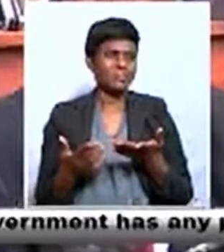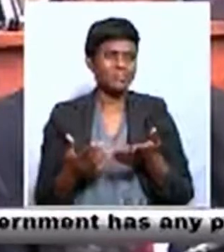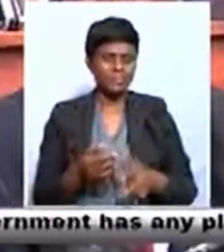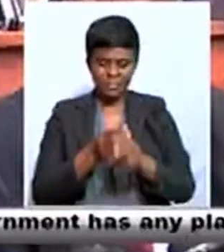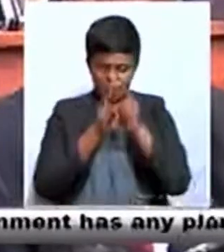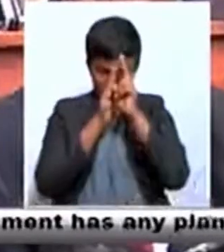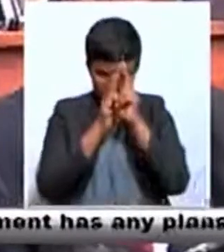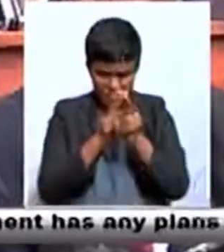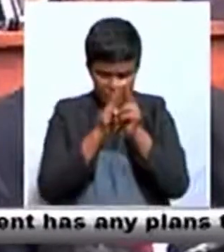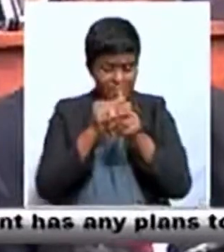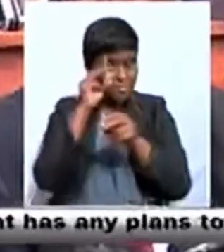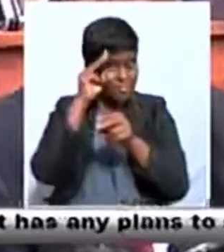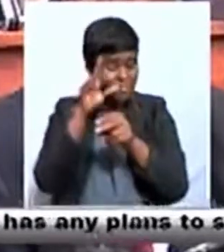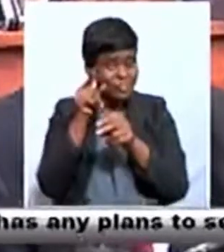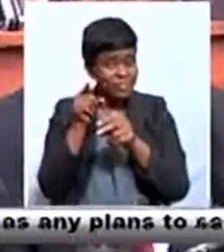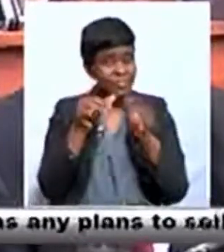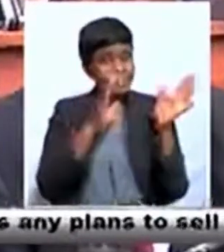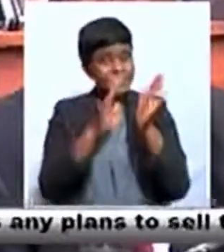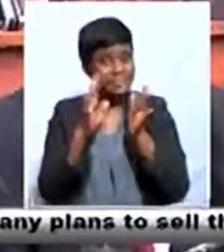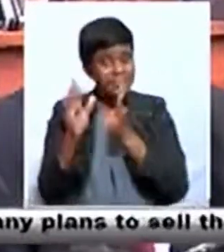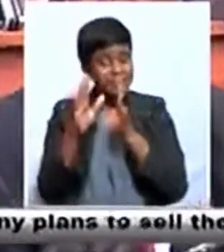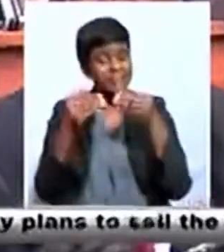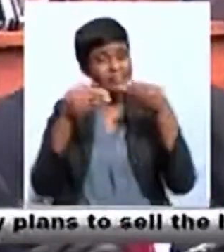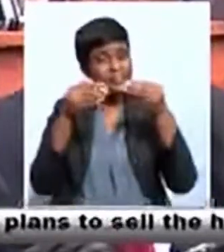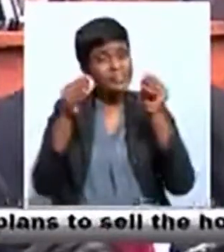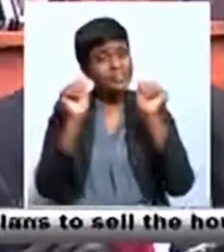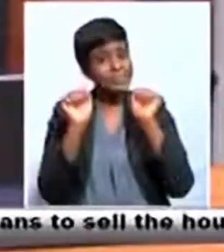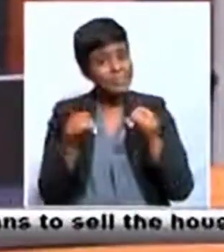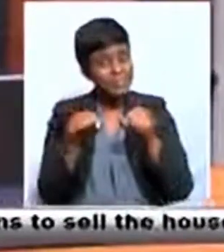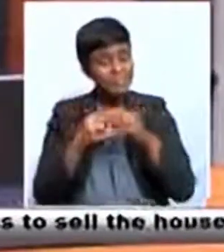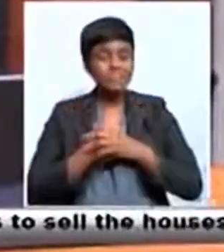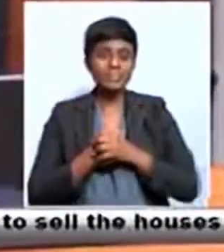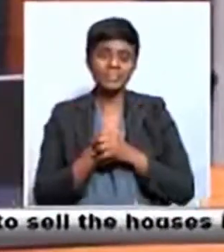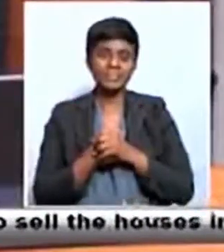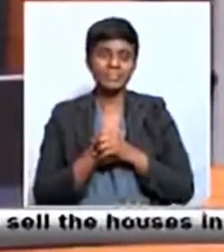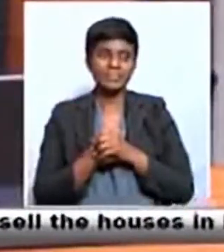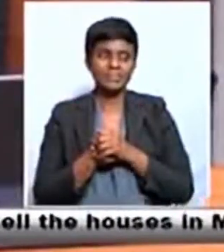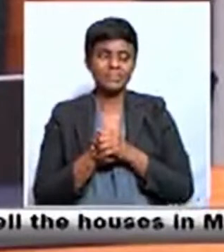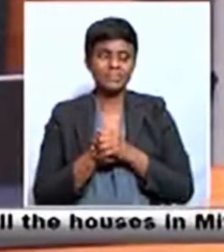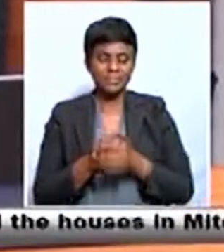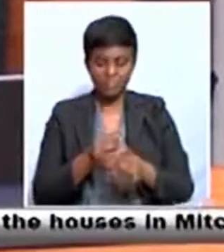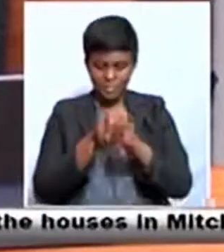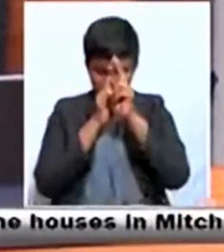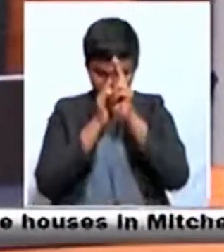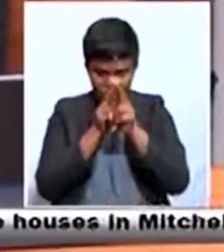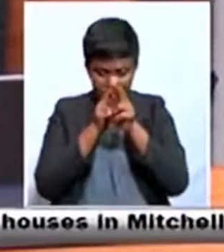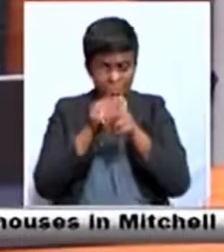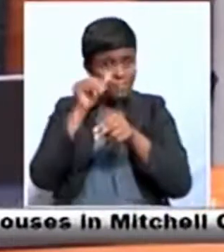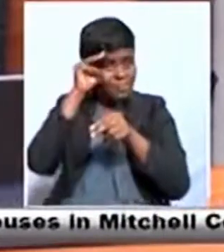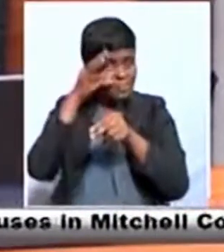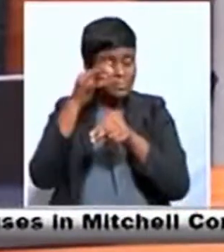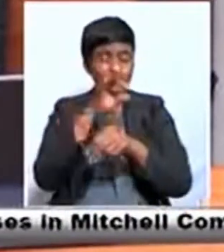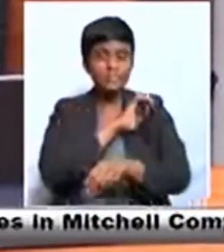Minister, are there any plans to do that? The Honorable Minister of